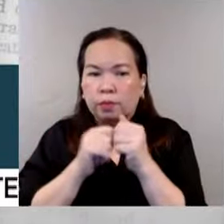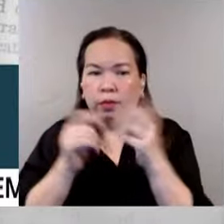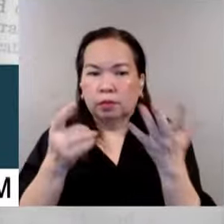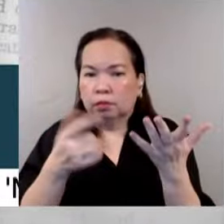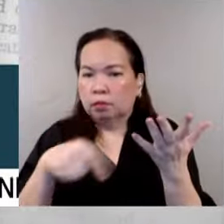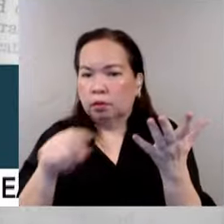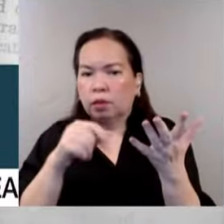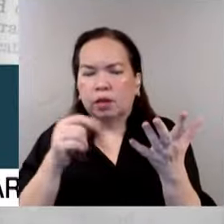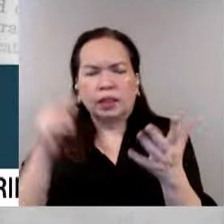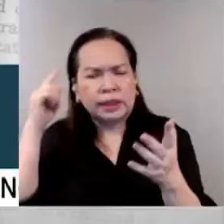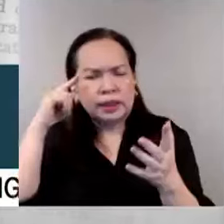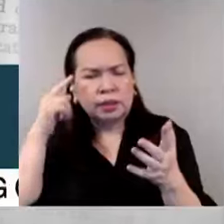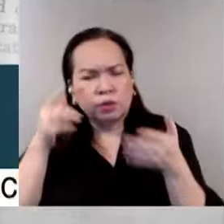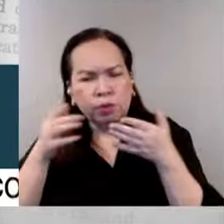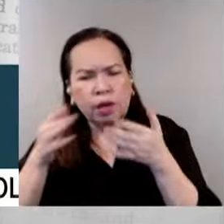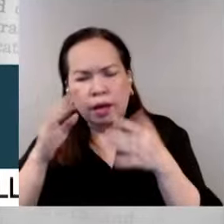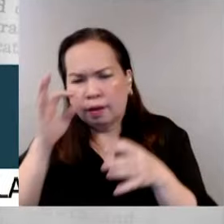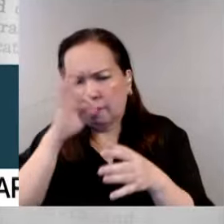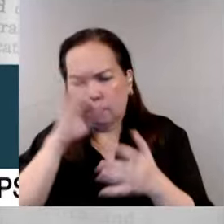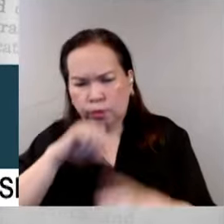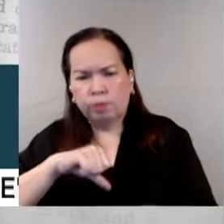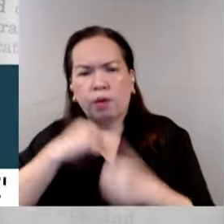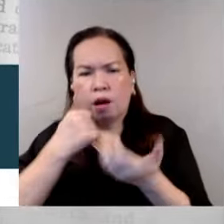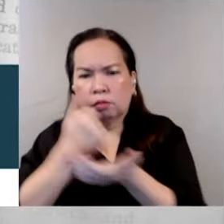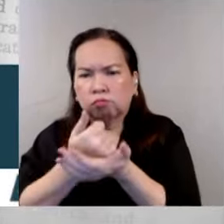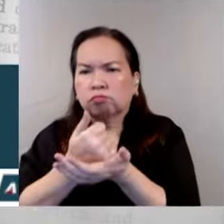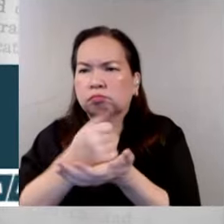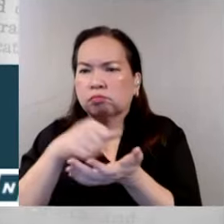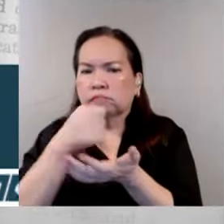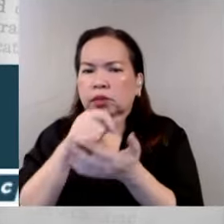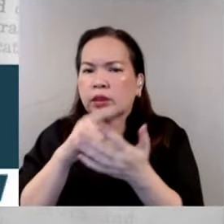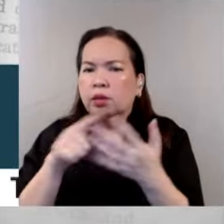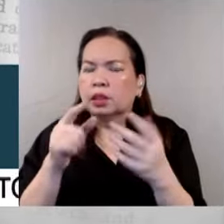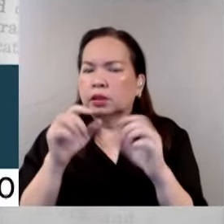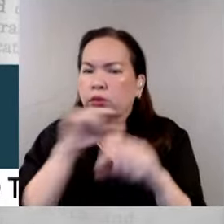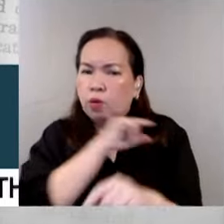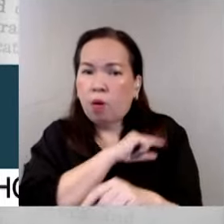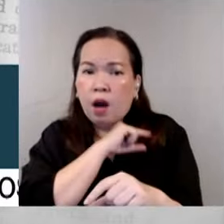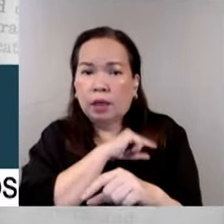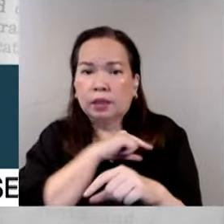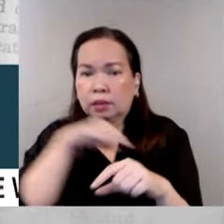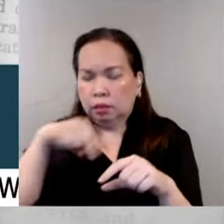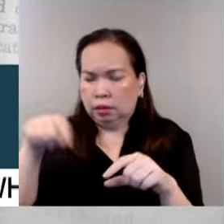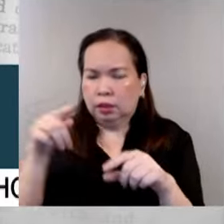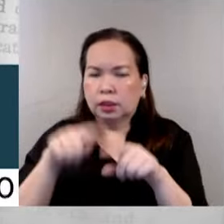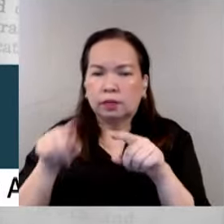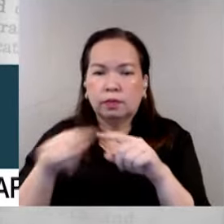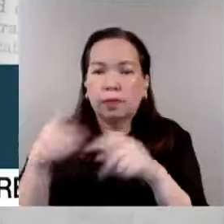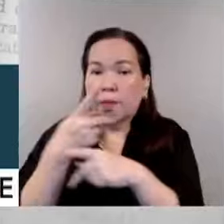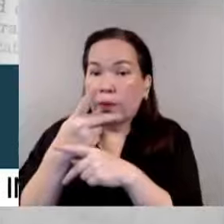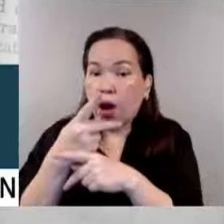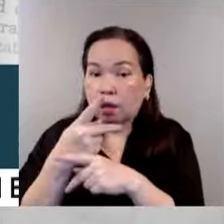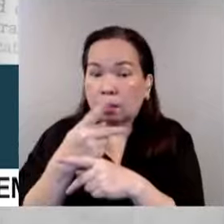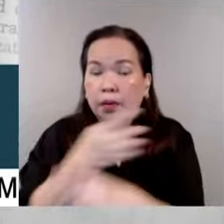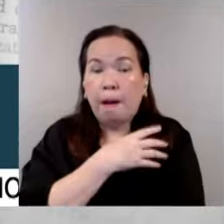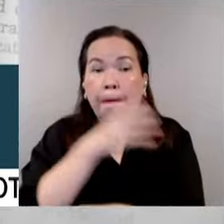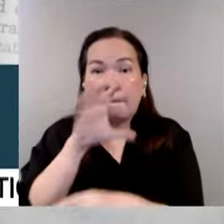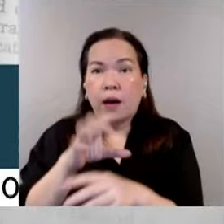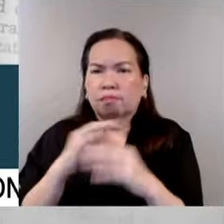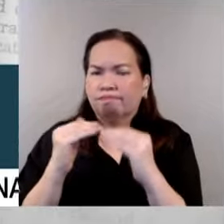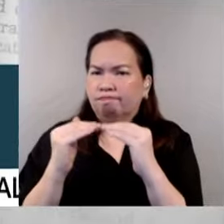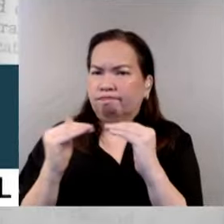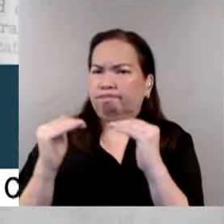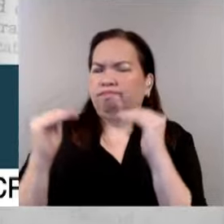strategy to incrementally expand the product capabilities of domestic enterprises, empower them to produce sophisticated products